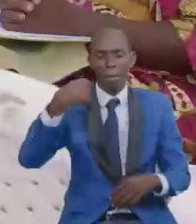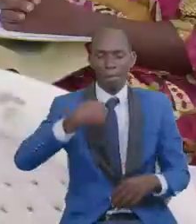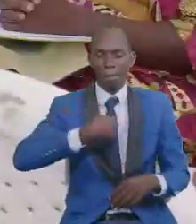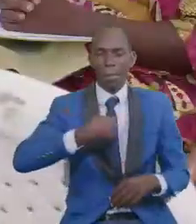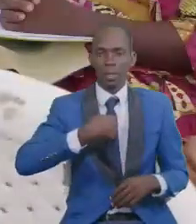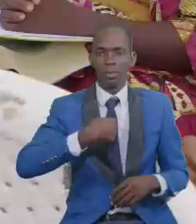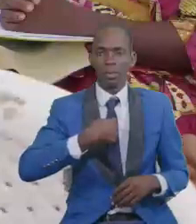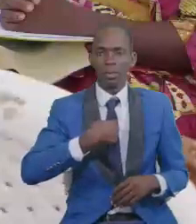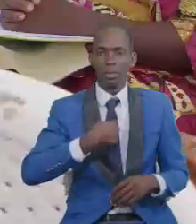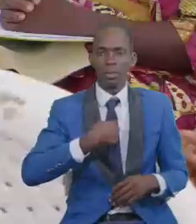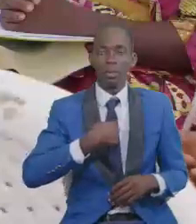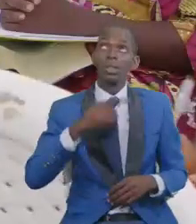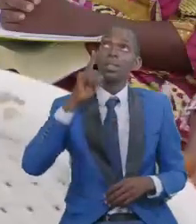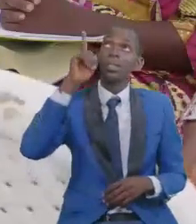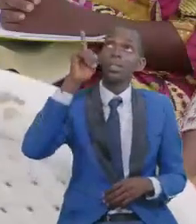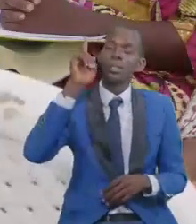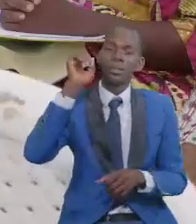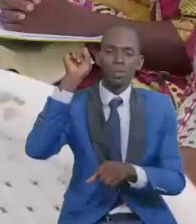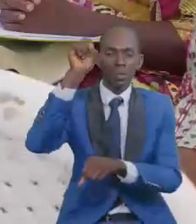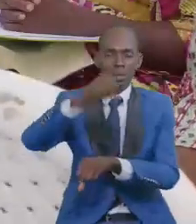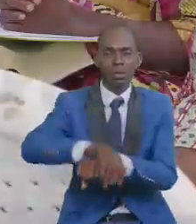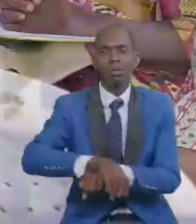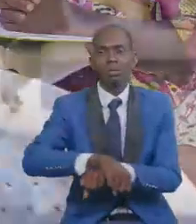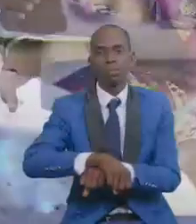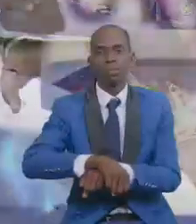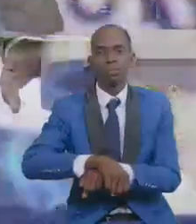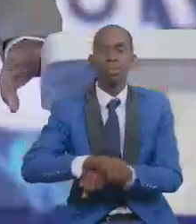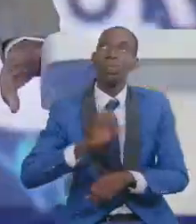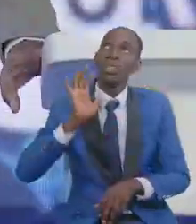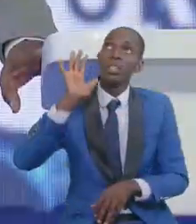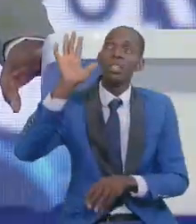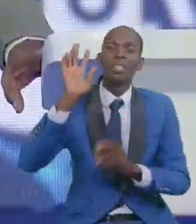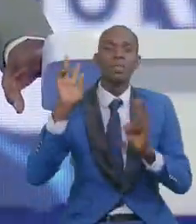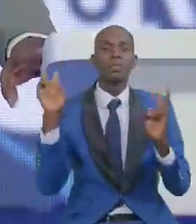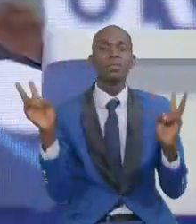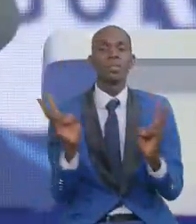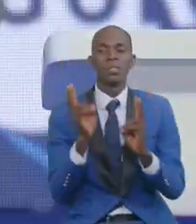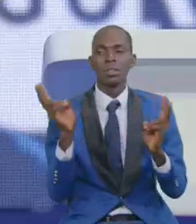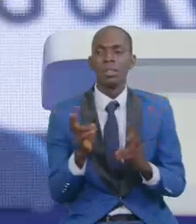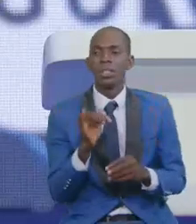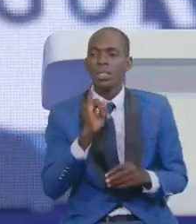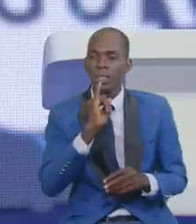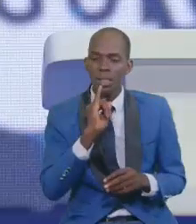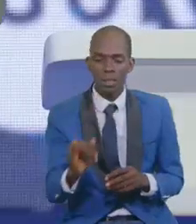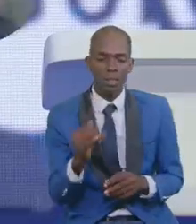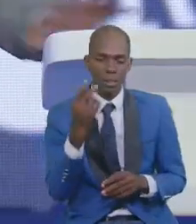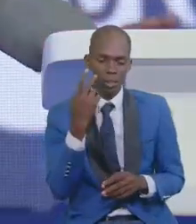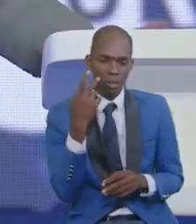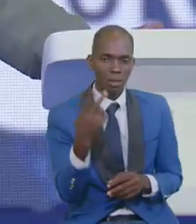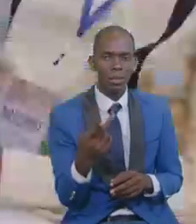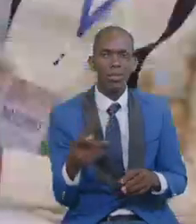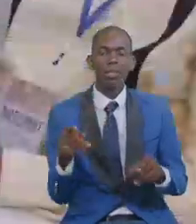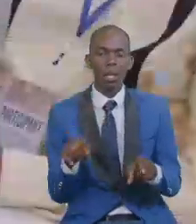He overcame. His victory is counted that is my